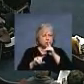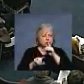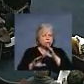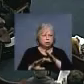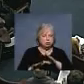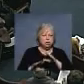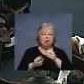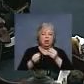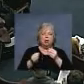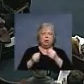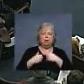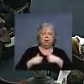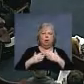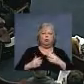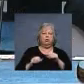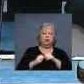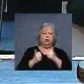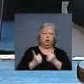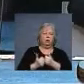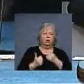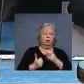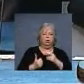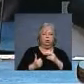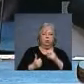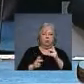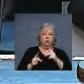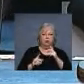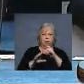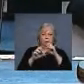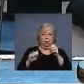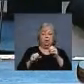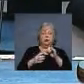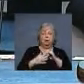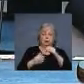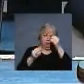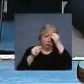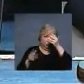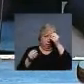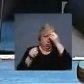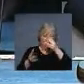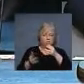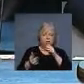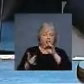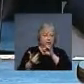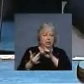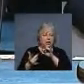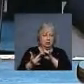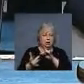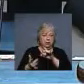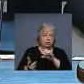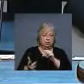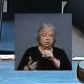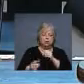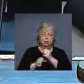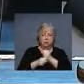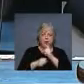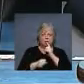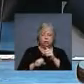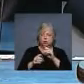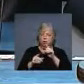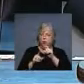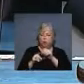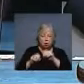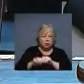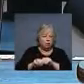The Property Owners Association or whoever's running that has been the person who's been contacted. So let's make sure we get the word